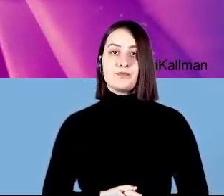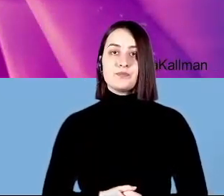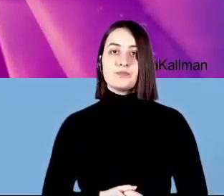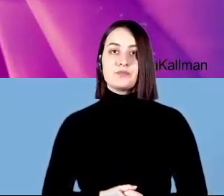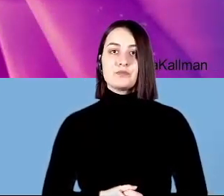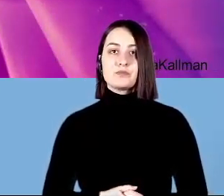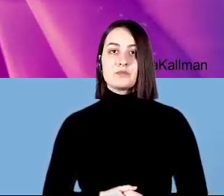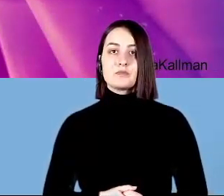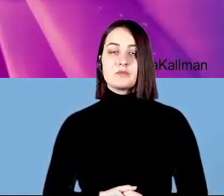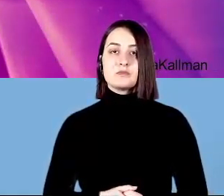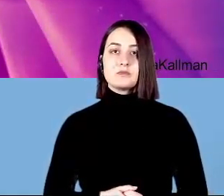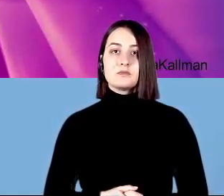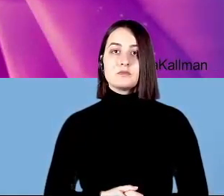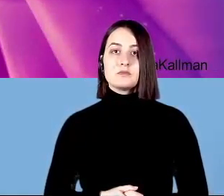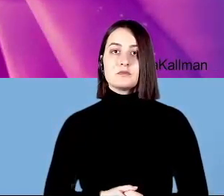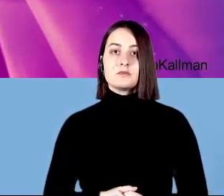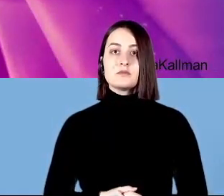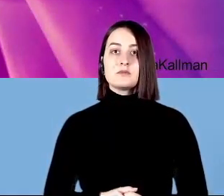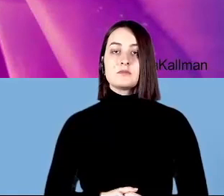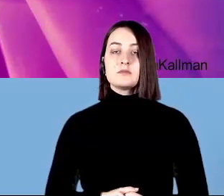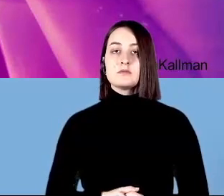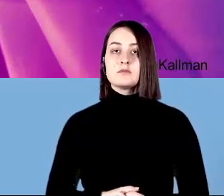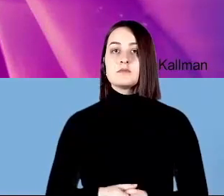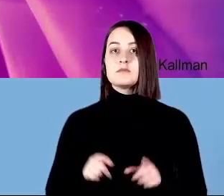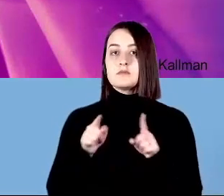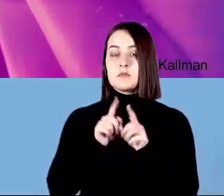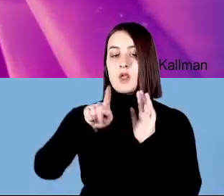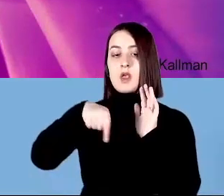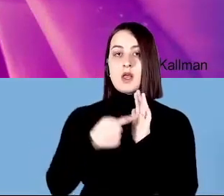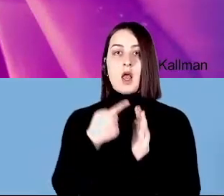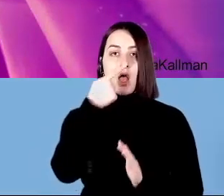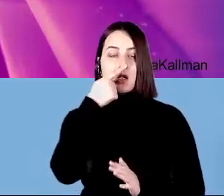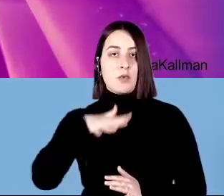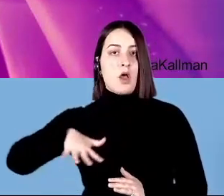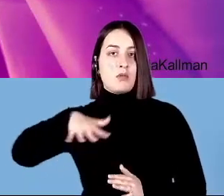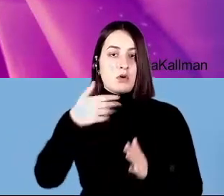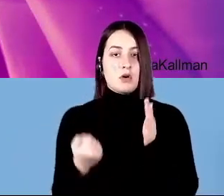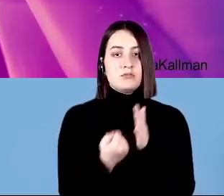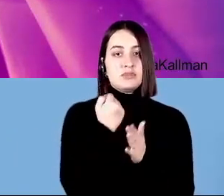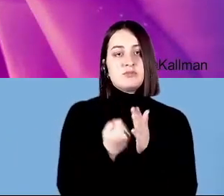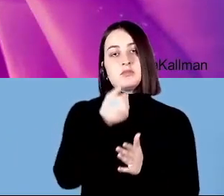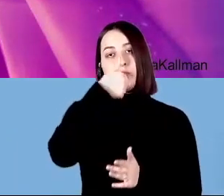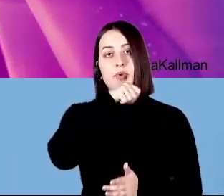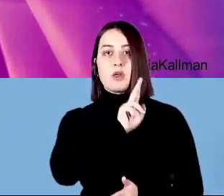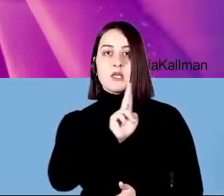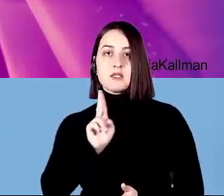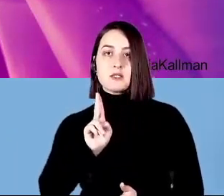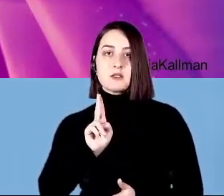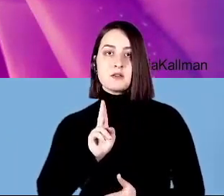So we have to consider that if behaviors are acceptable inside our virtual worlds, what does